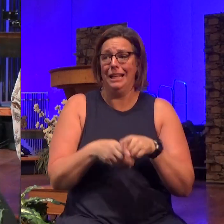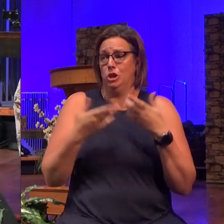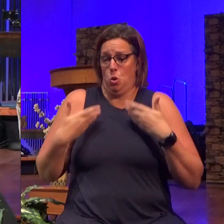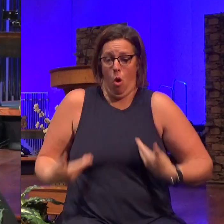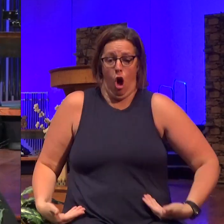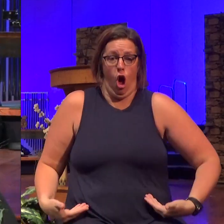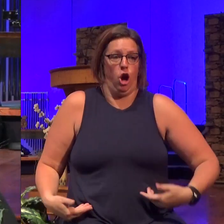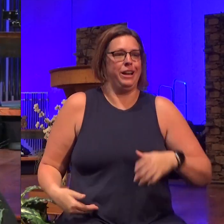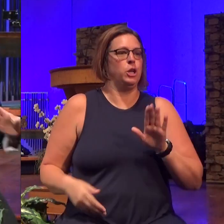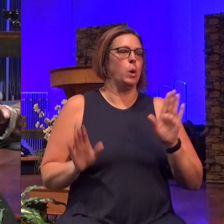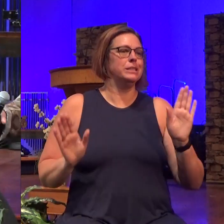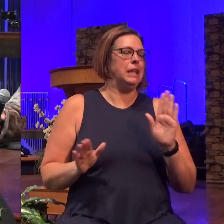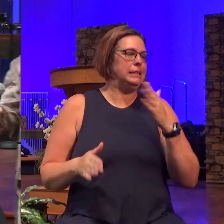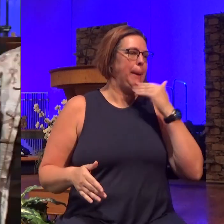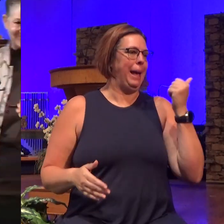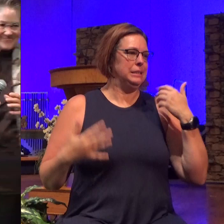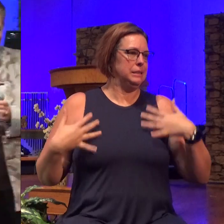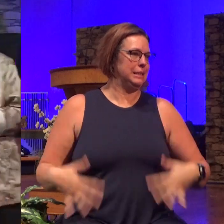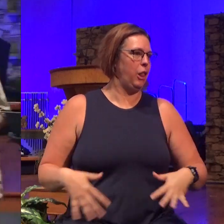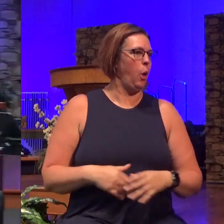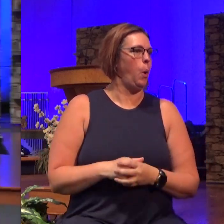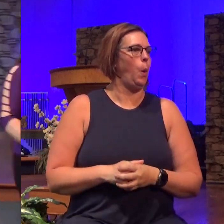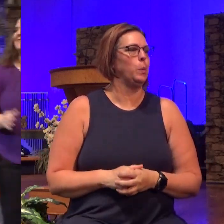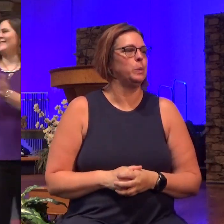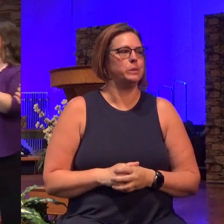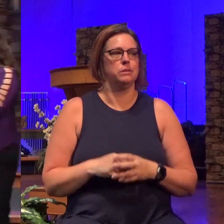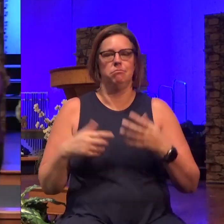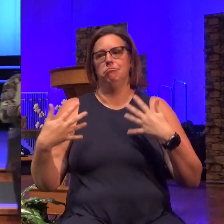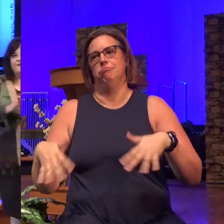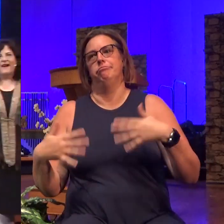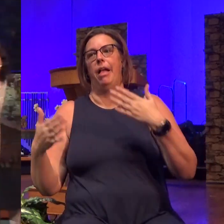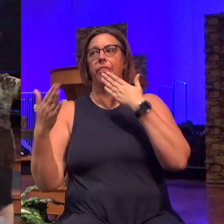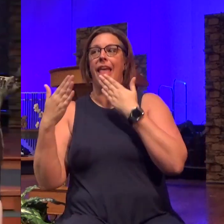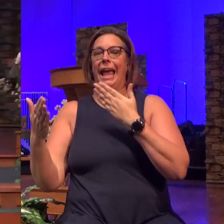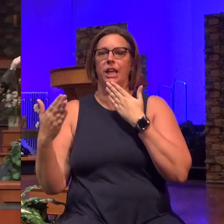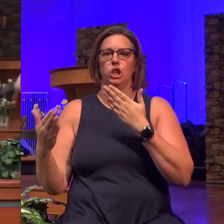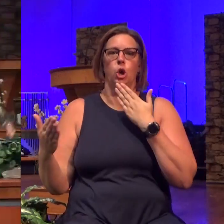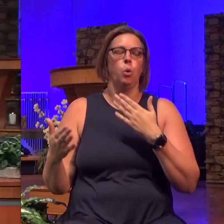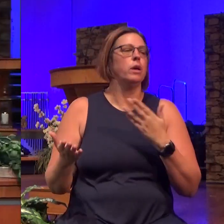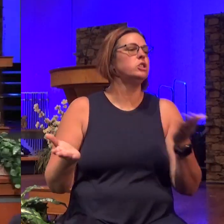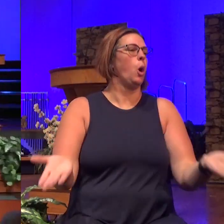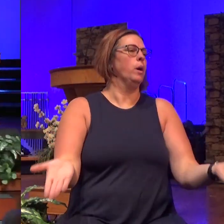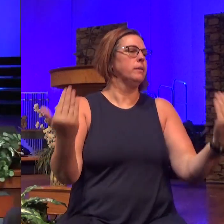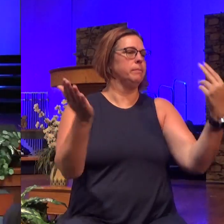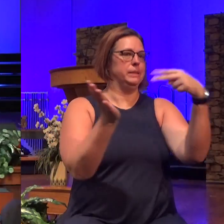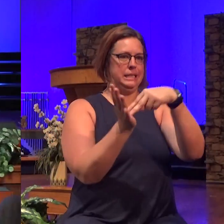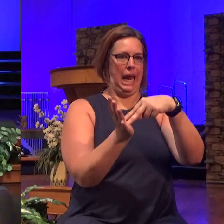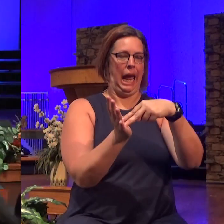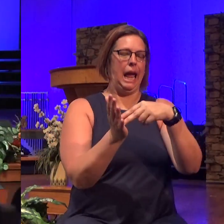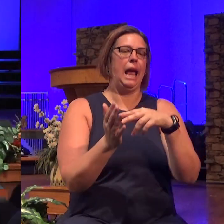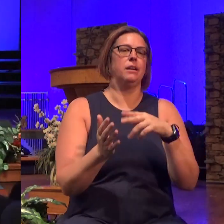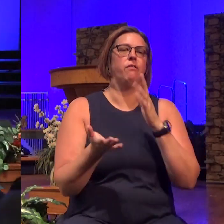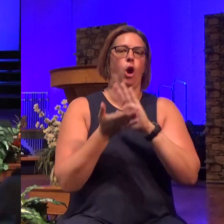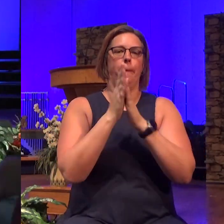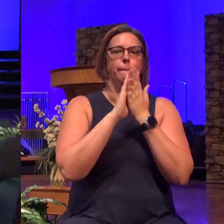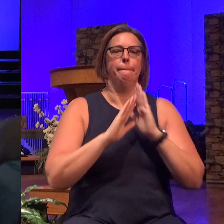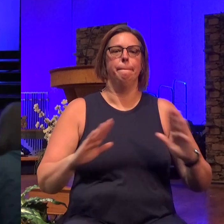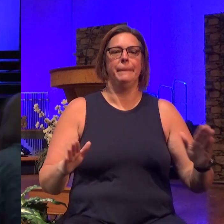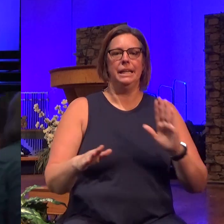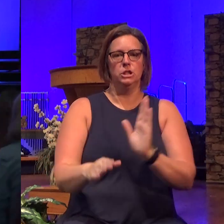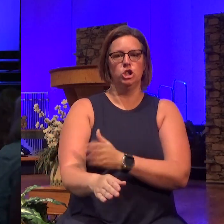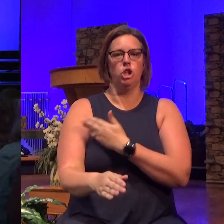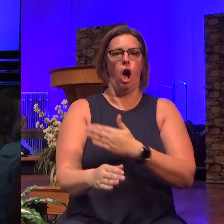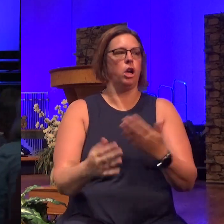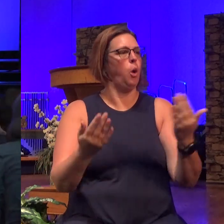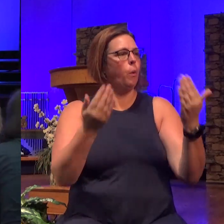best. Great. Thank you, Barb. Wonderful. I invite you to stand now for our benediction and peace song. We